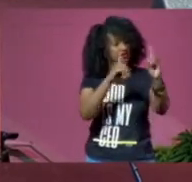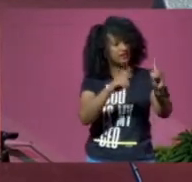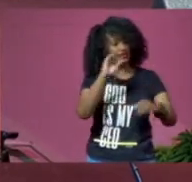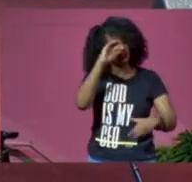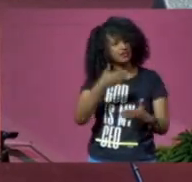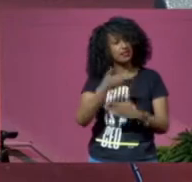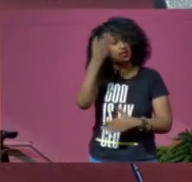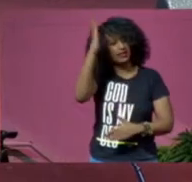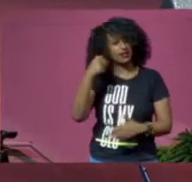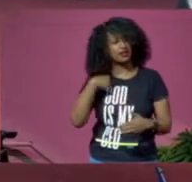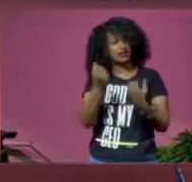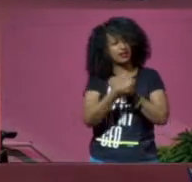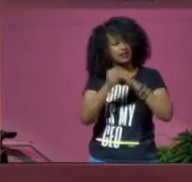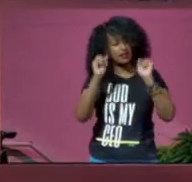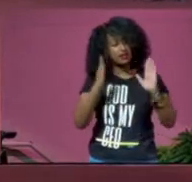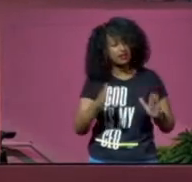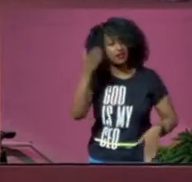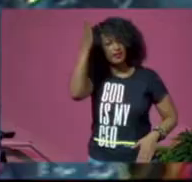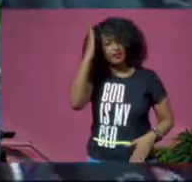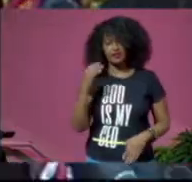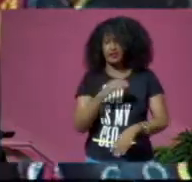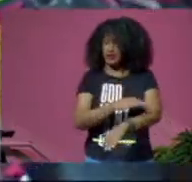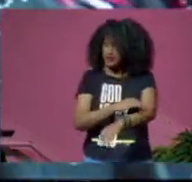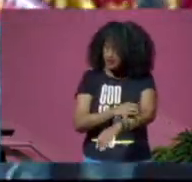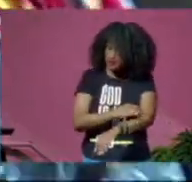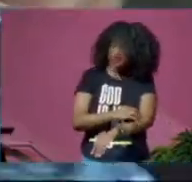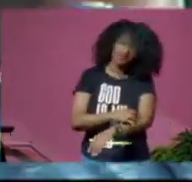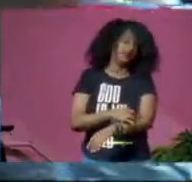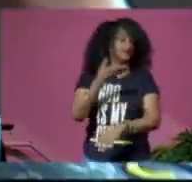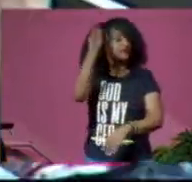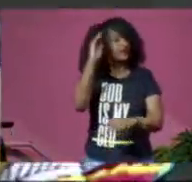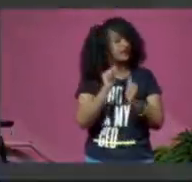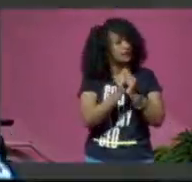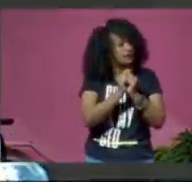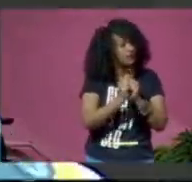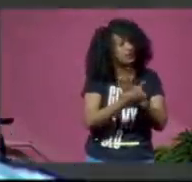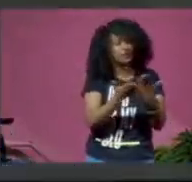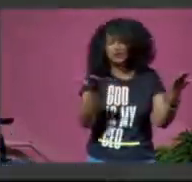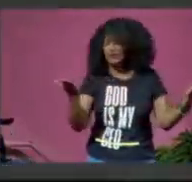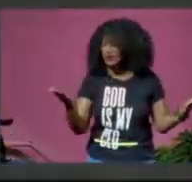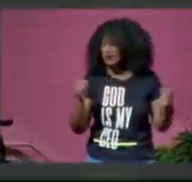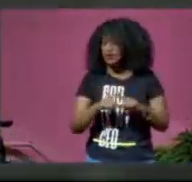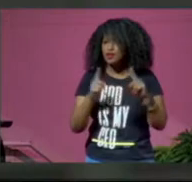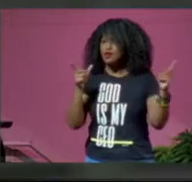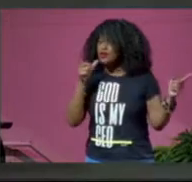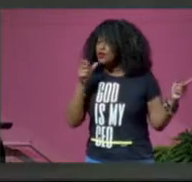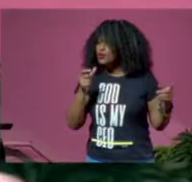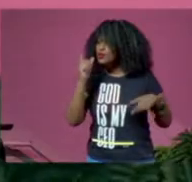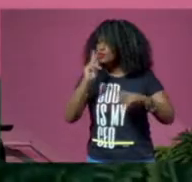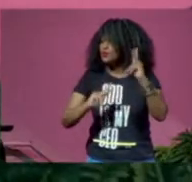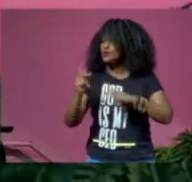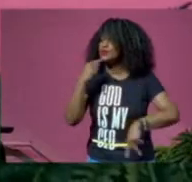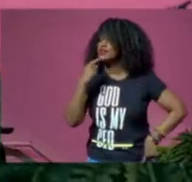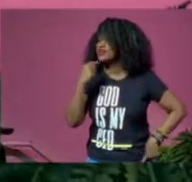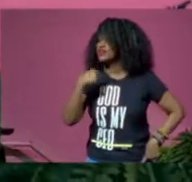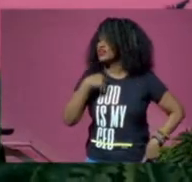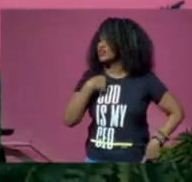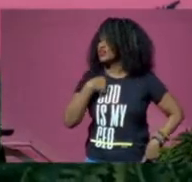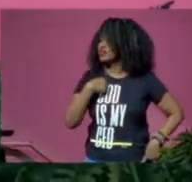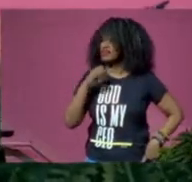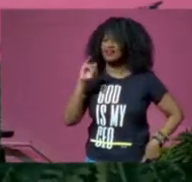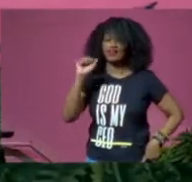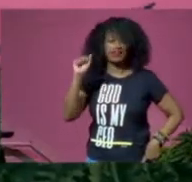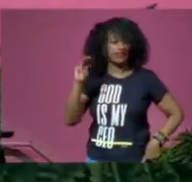the Messiah. I'm God in the flesh. I'm Emmanuel. I am God with us. But who do people say that I